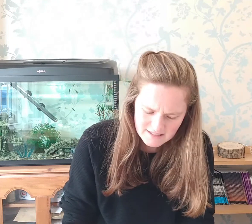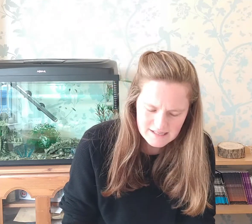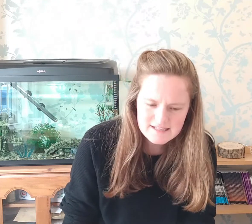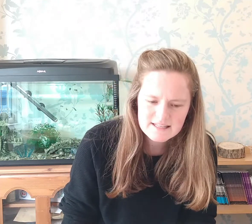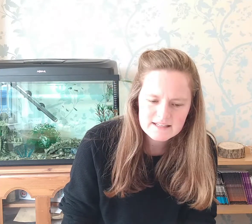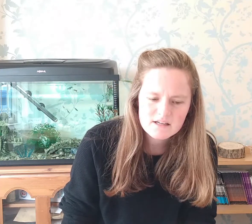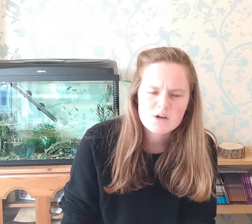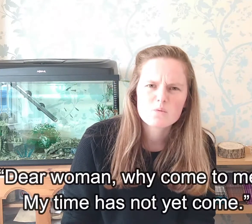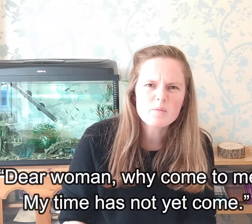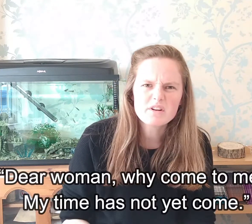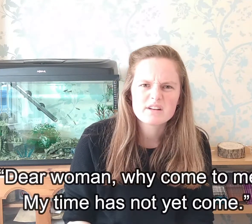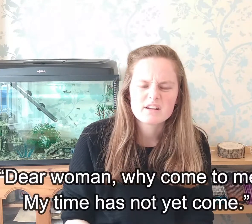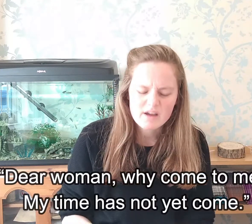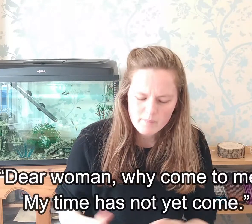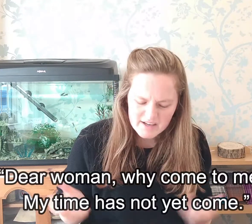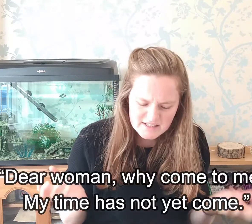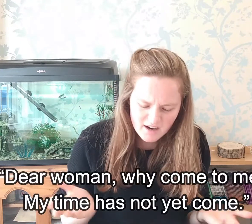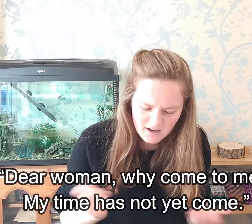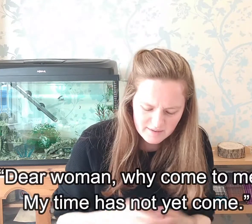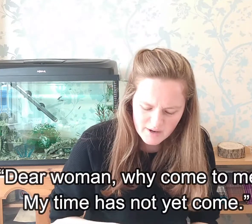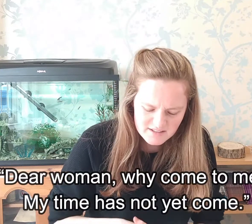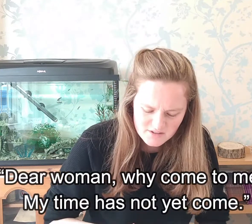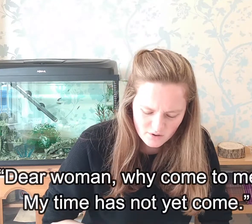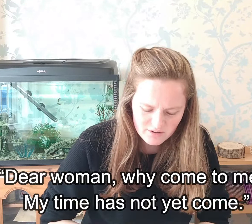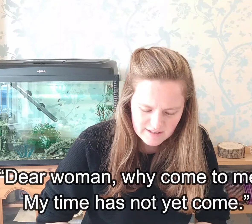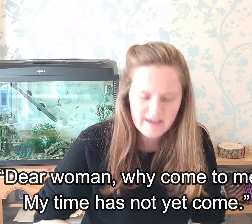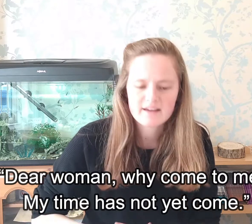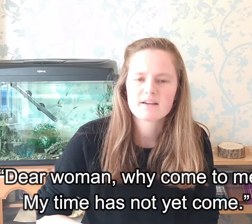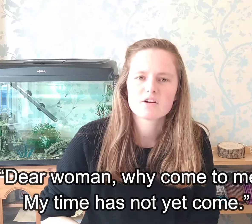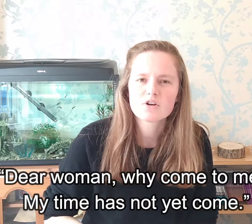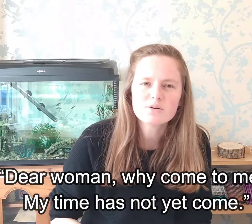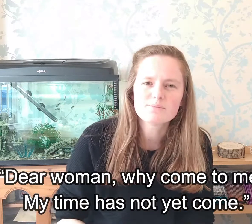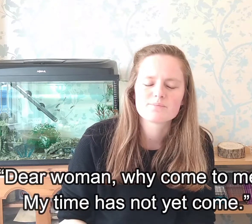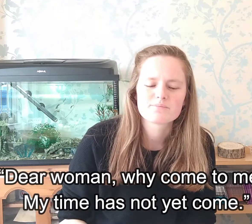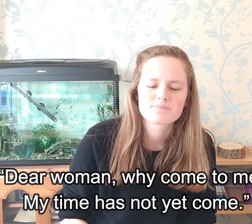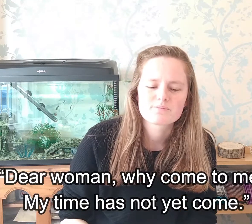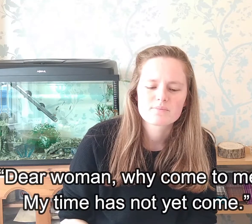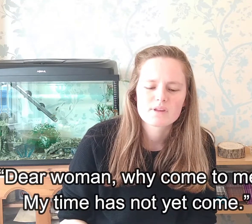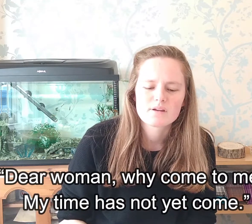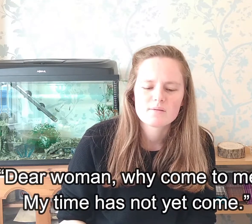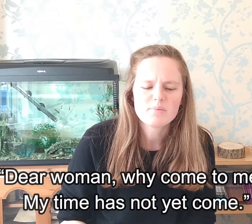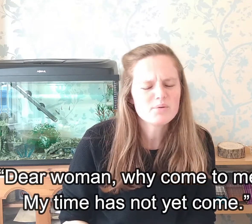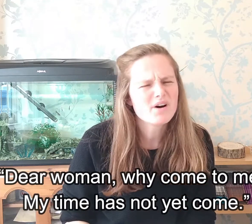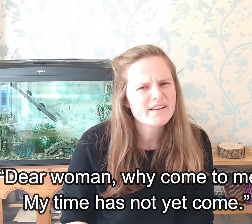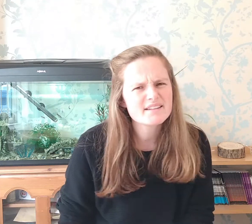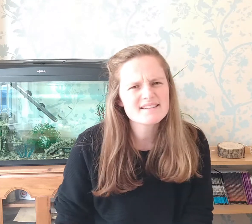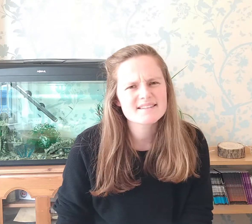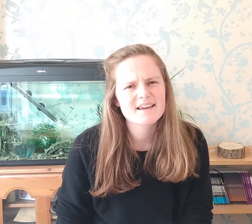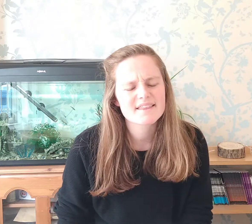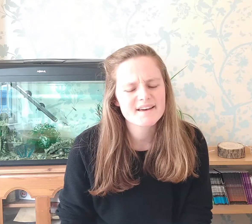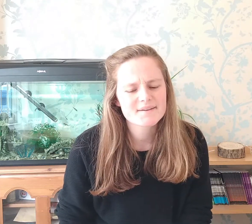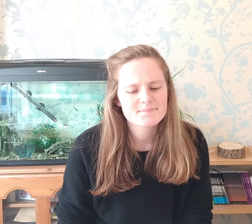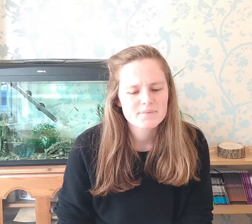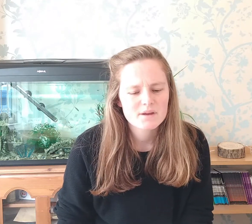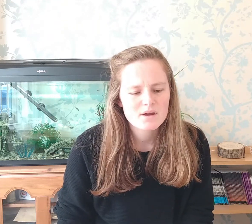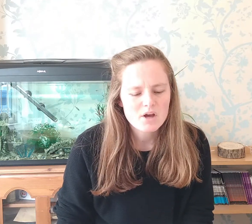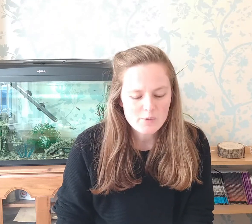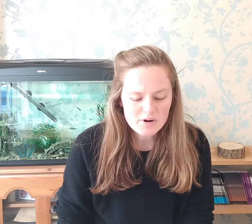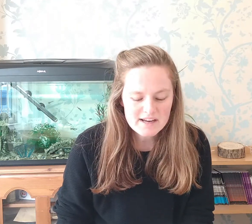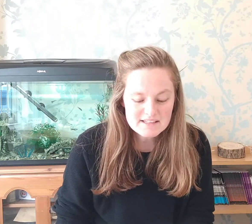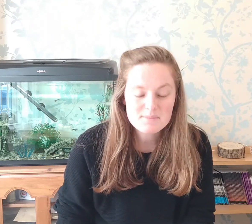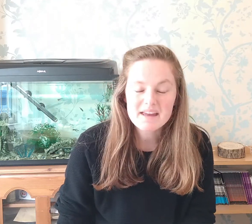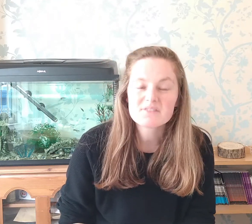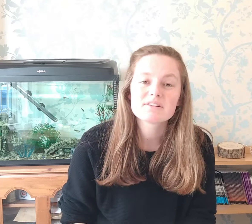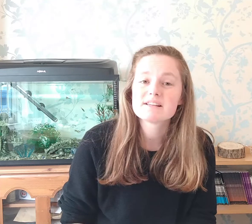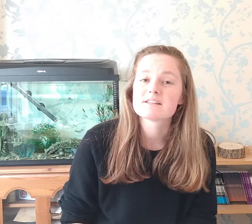funny, didn't he? He said, woman, my time has not yet come. But why did he say that?